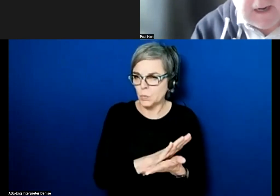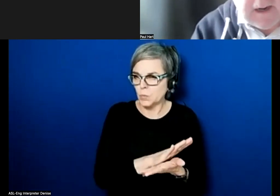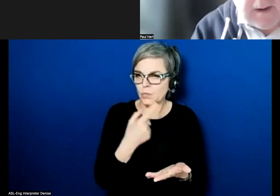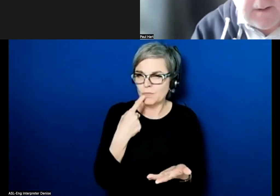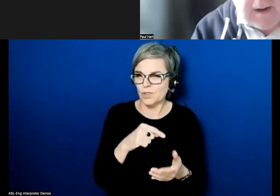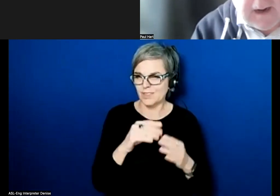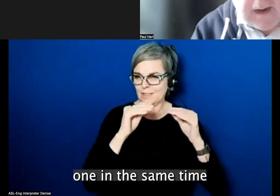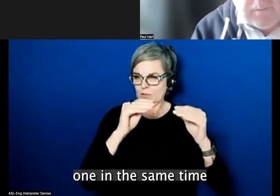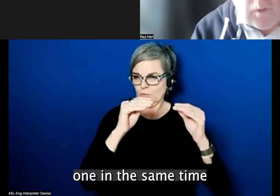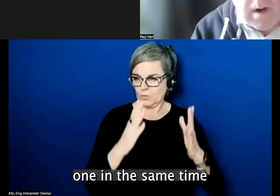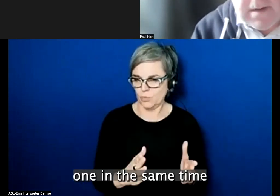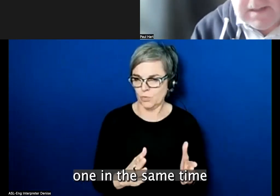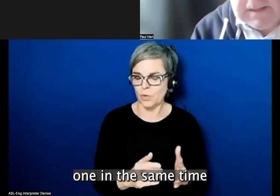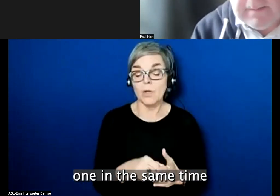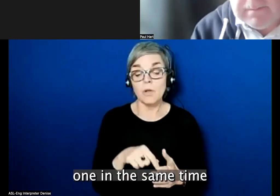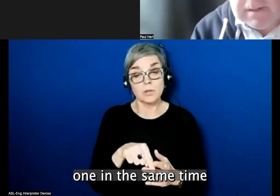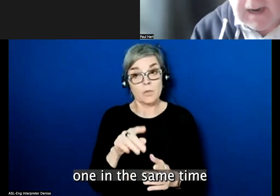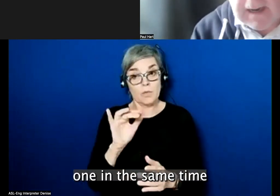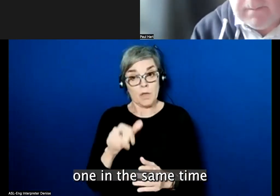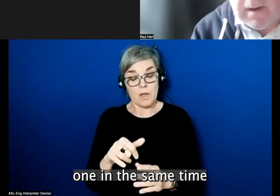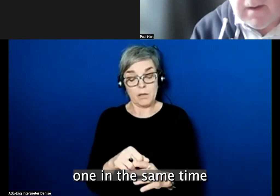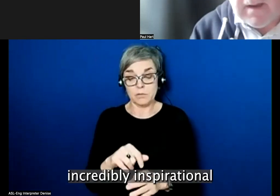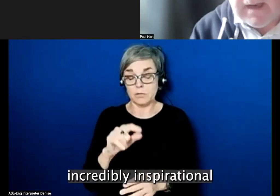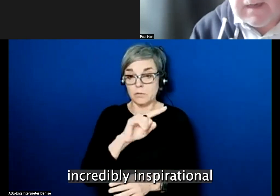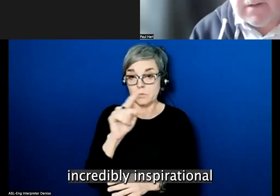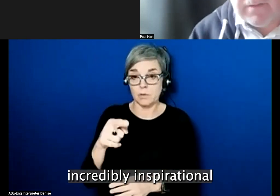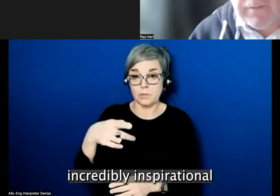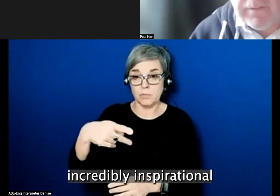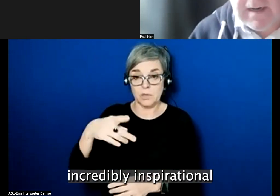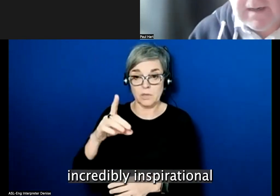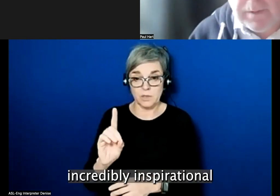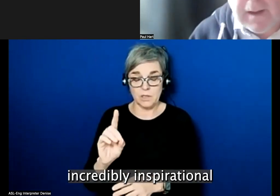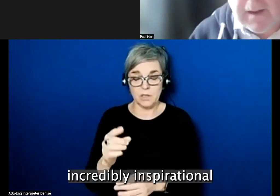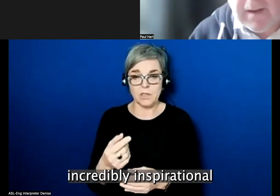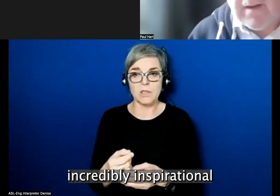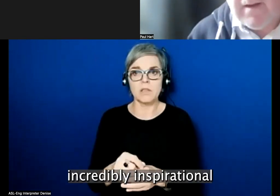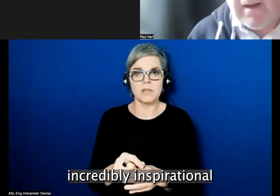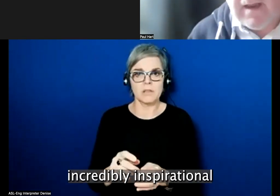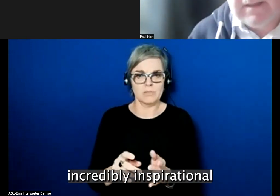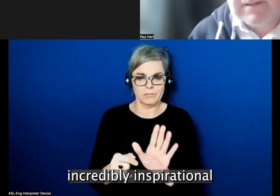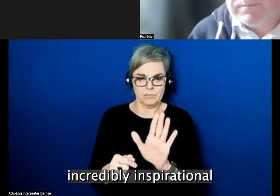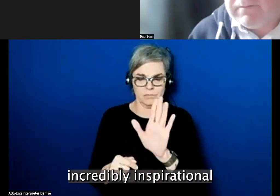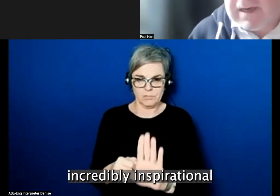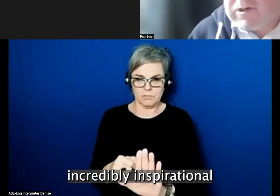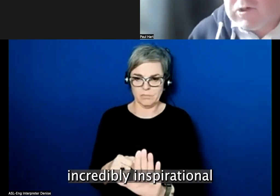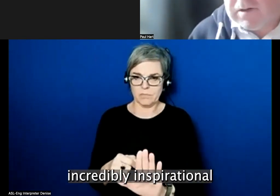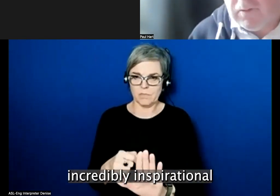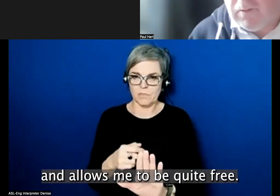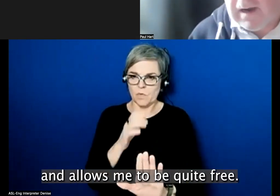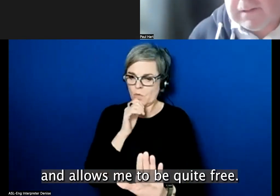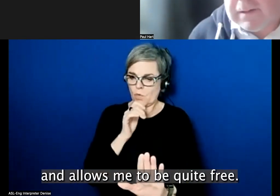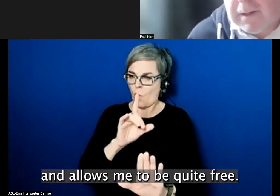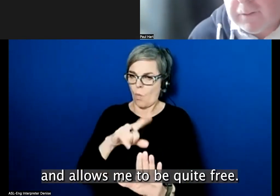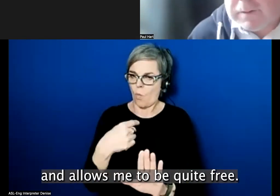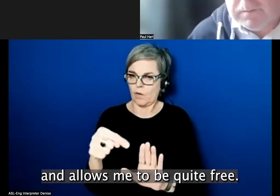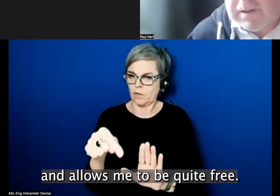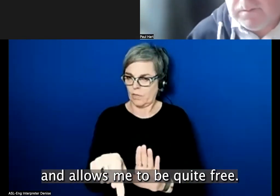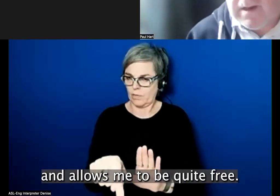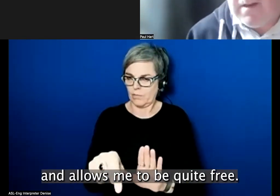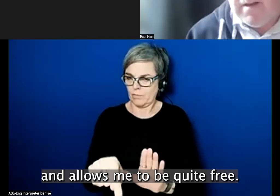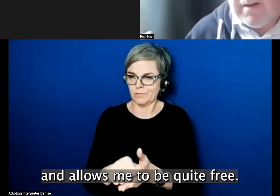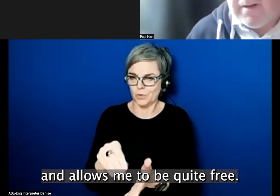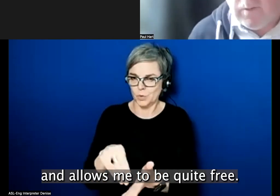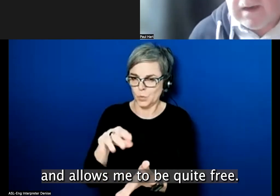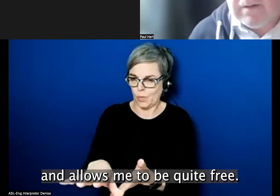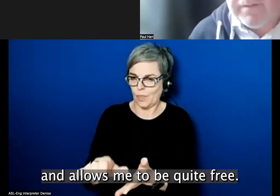is at one and the same time incredibly inspirational and allows me to